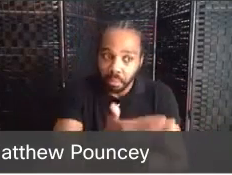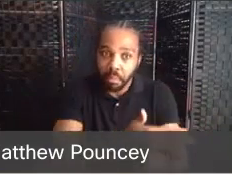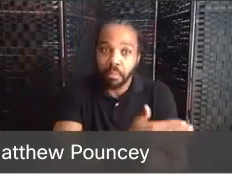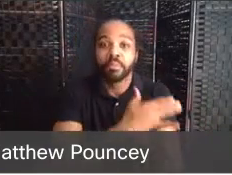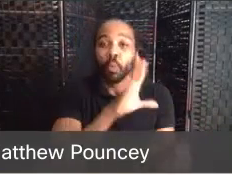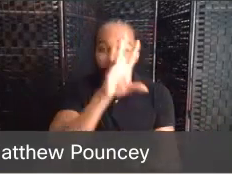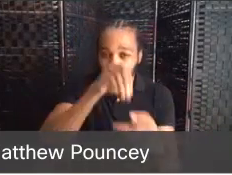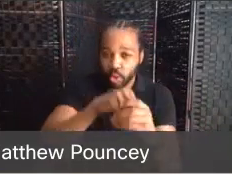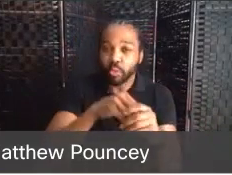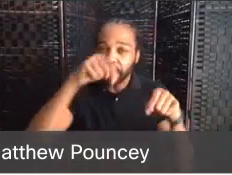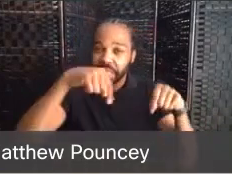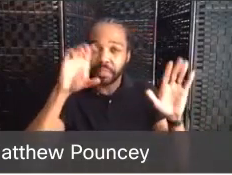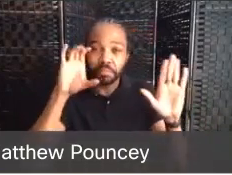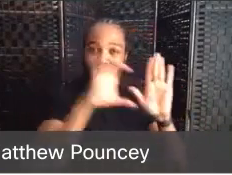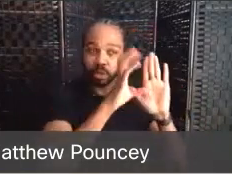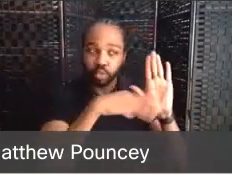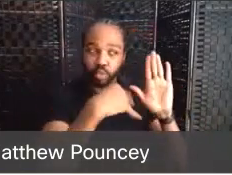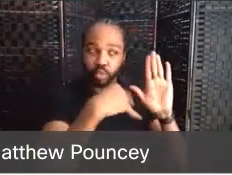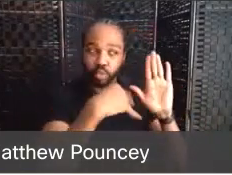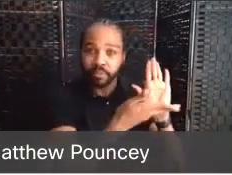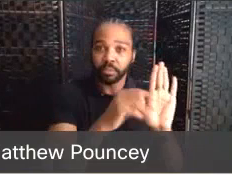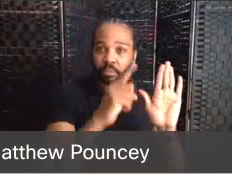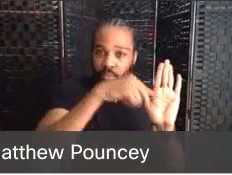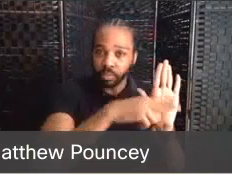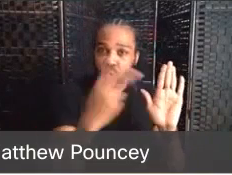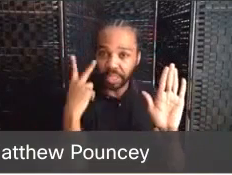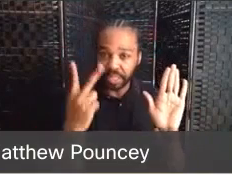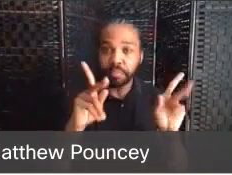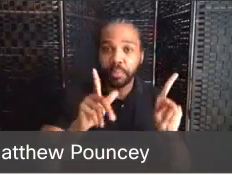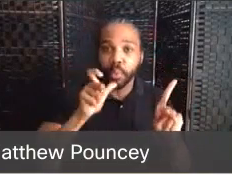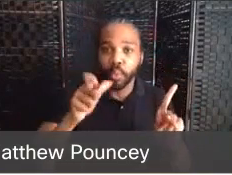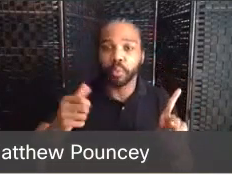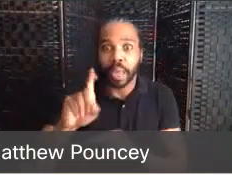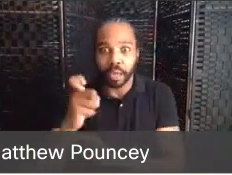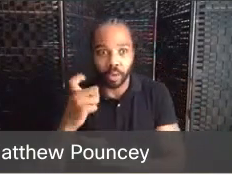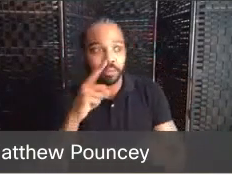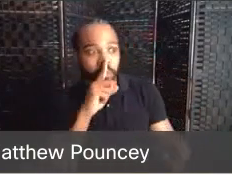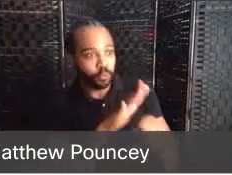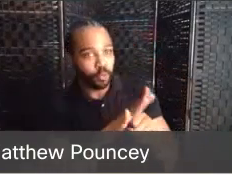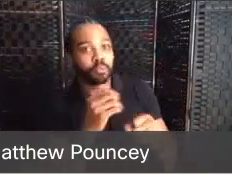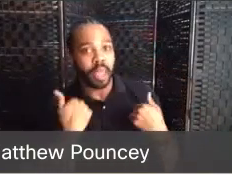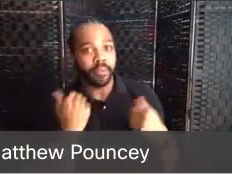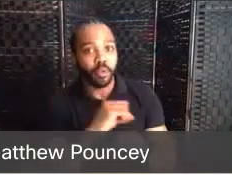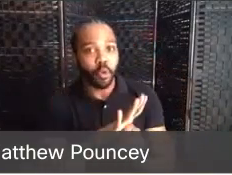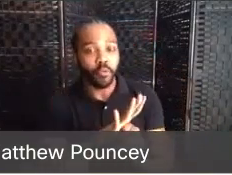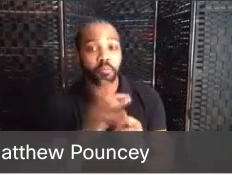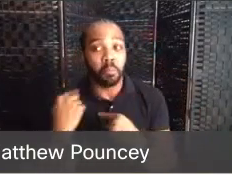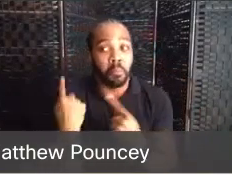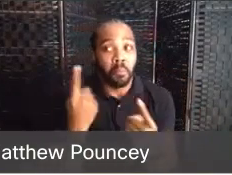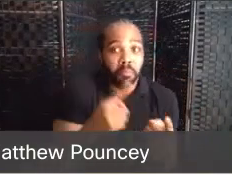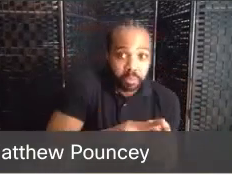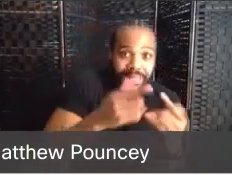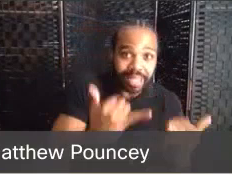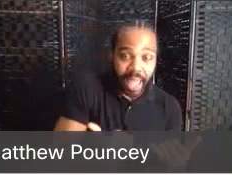in terms of people who've been diagnosed who have confirmed COVID, to date, that's 33